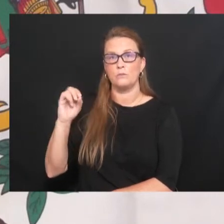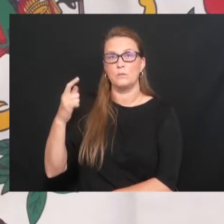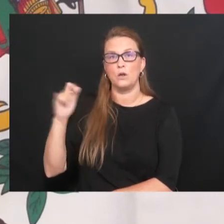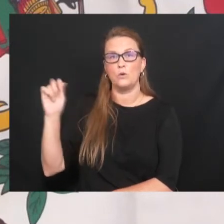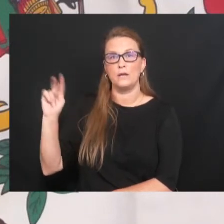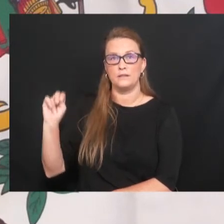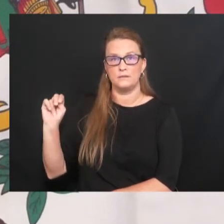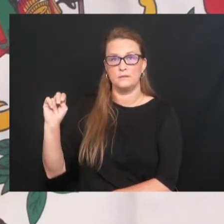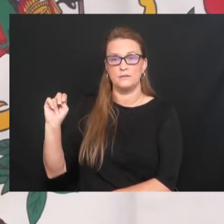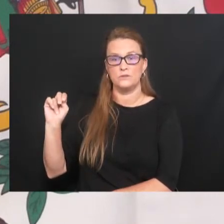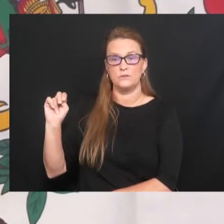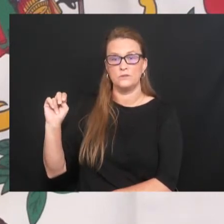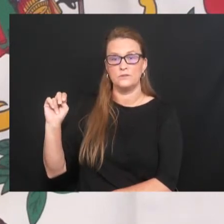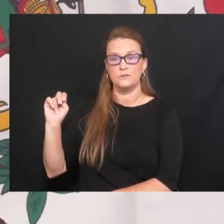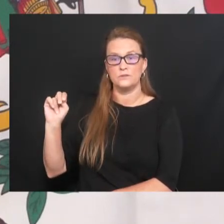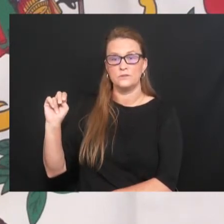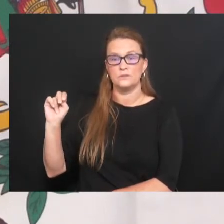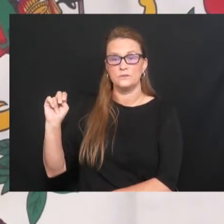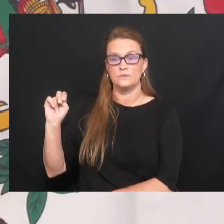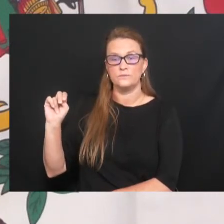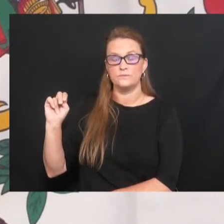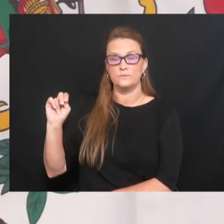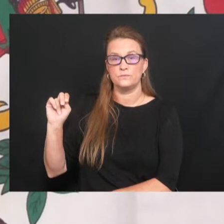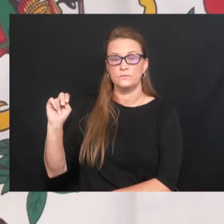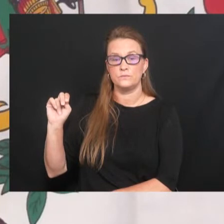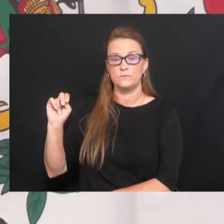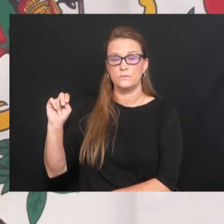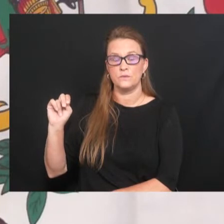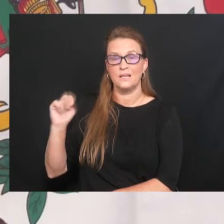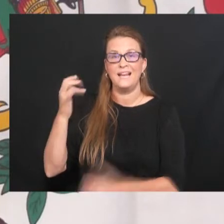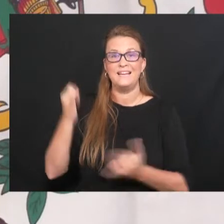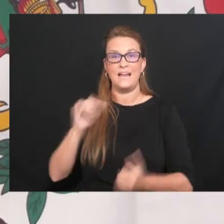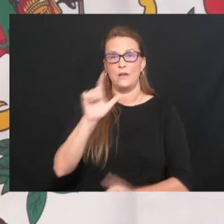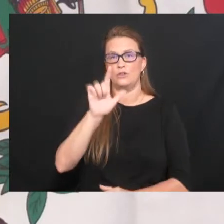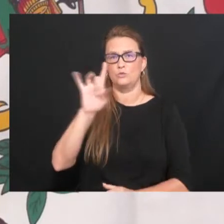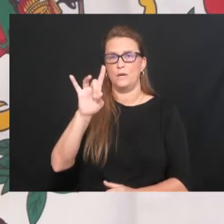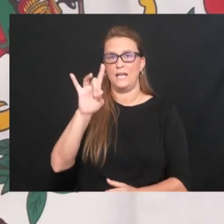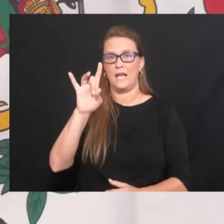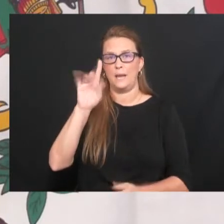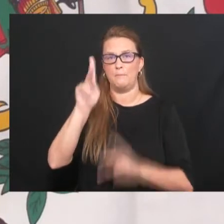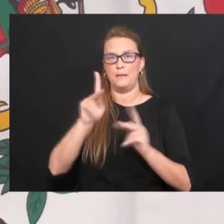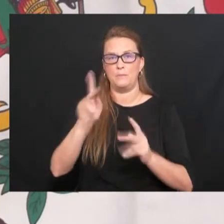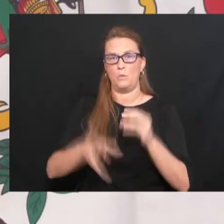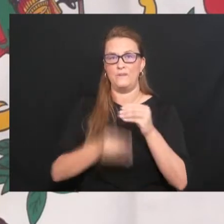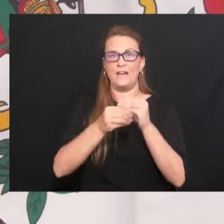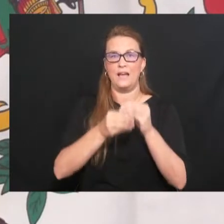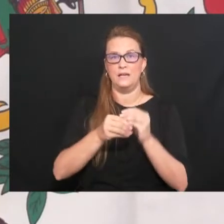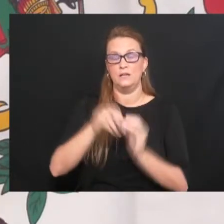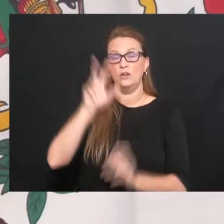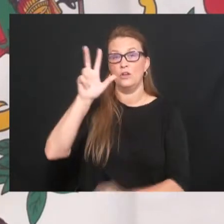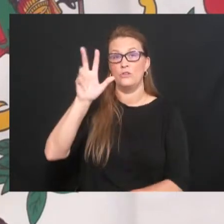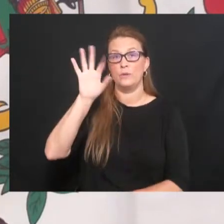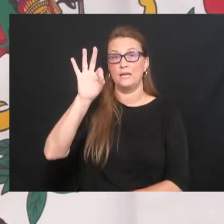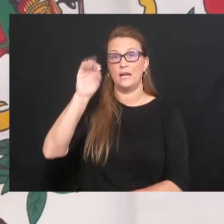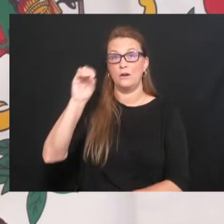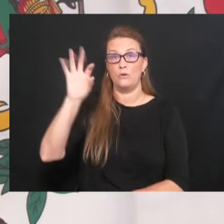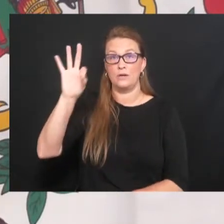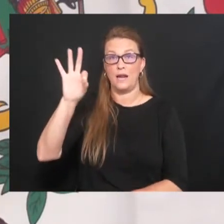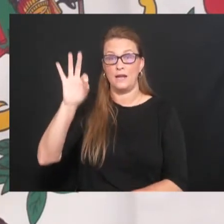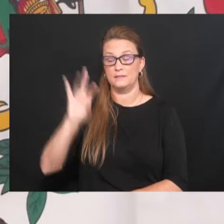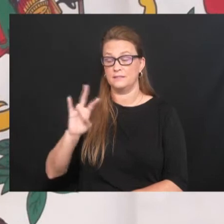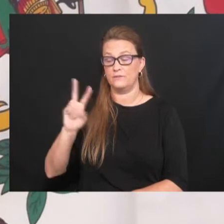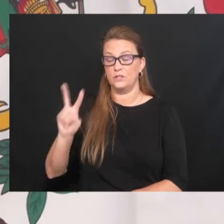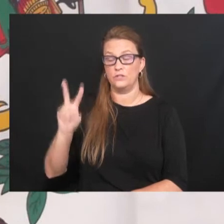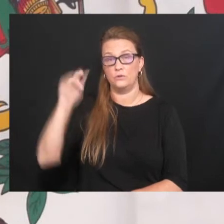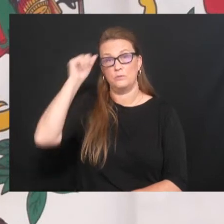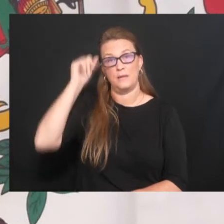County. Here's the 28 reconciliations that we have. The 3,909th death, a